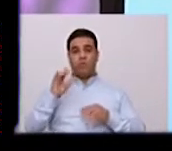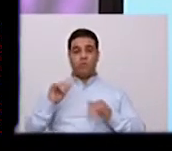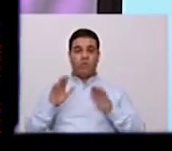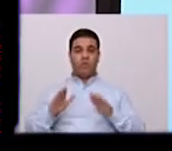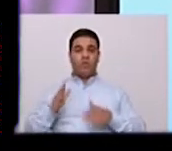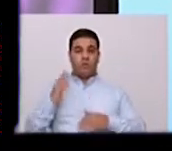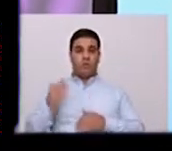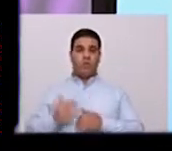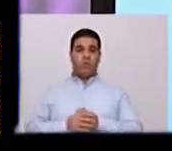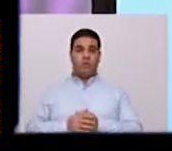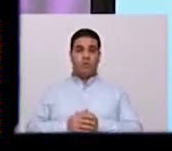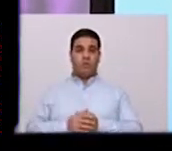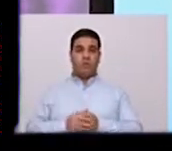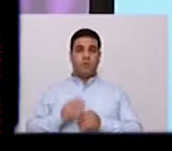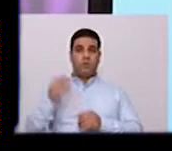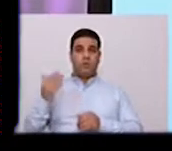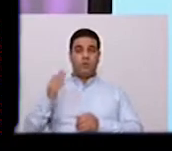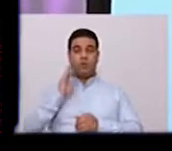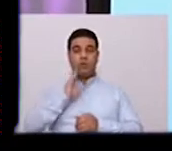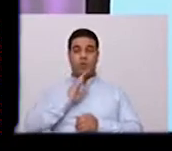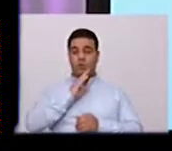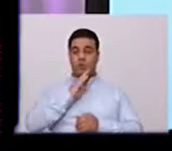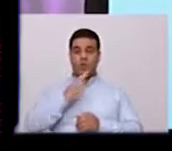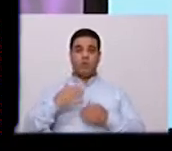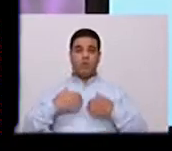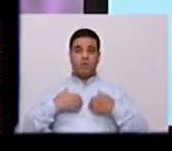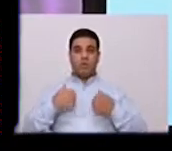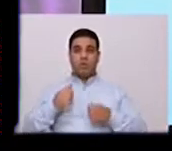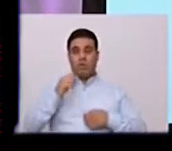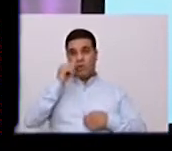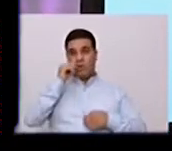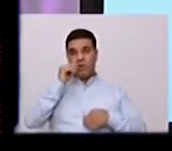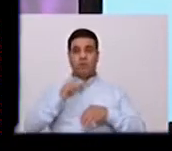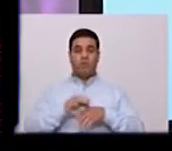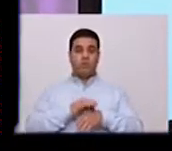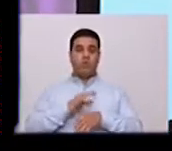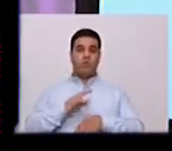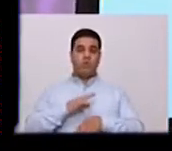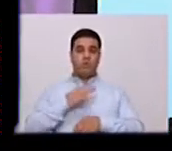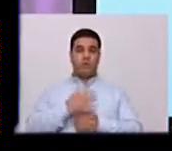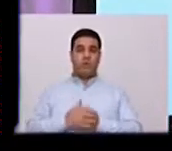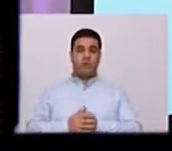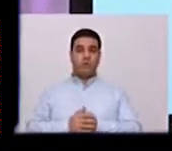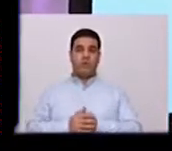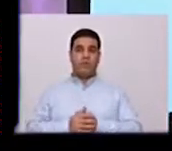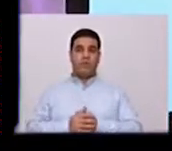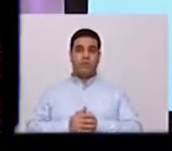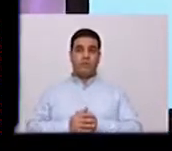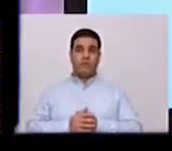joylashtiriladi. Shu ayol sog'lom erkakka turmushga chiqqan.